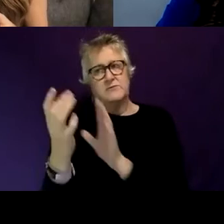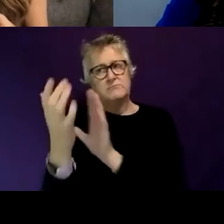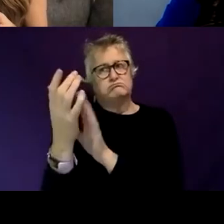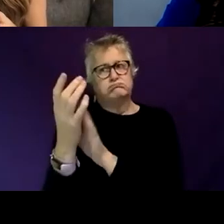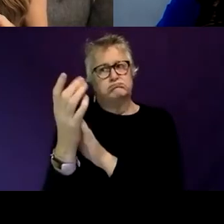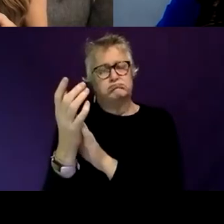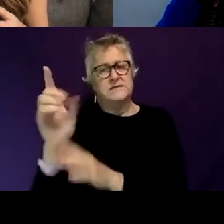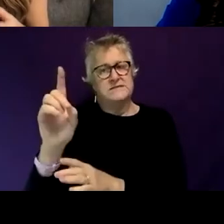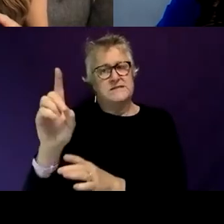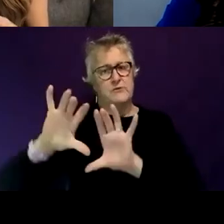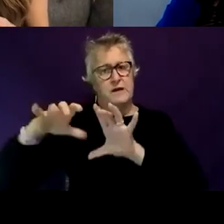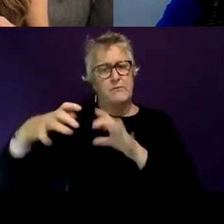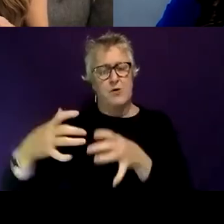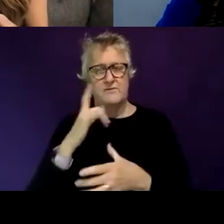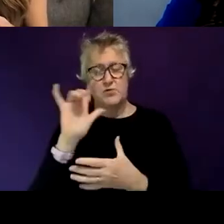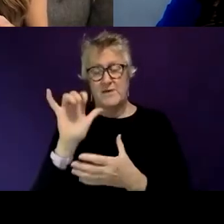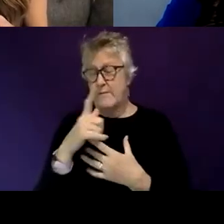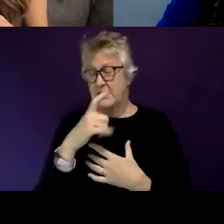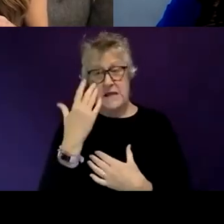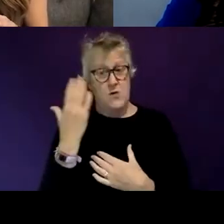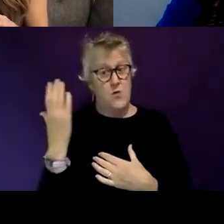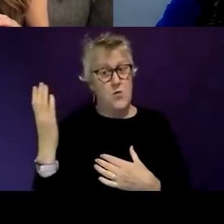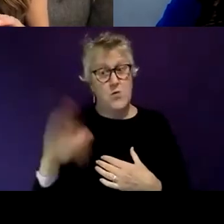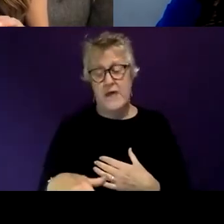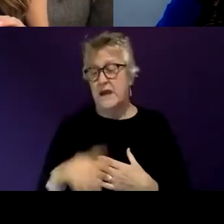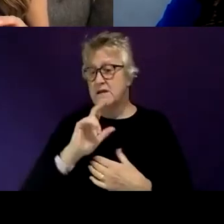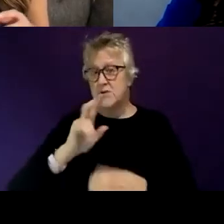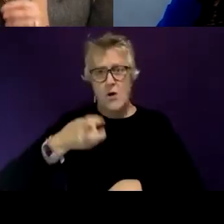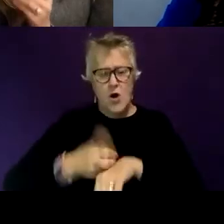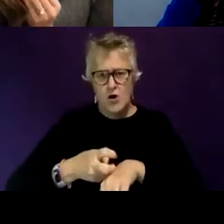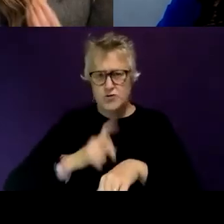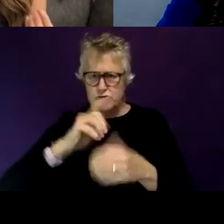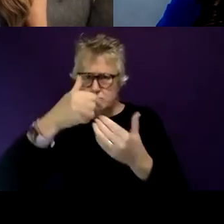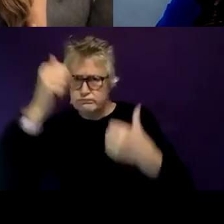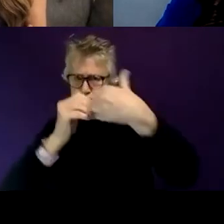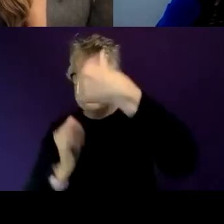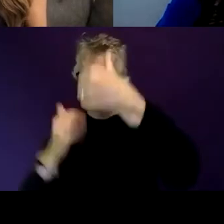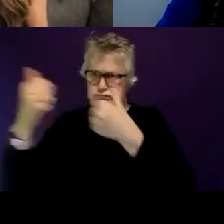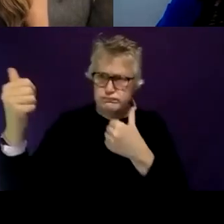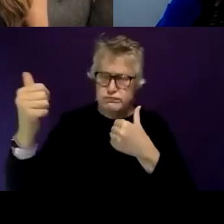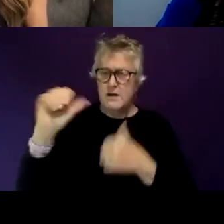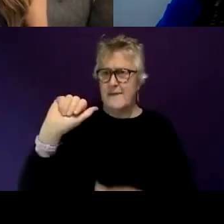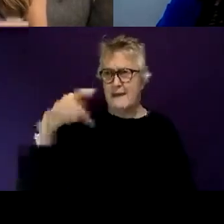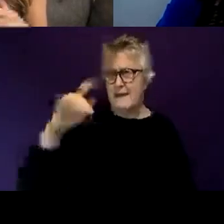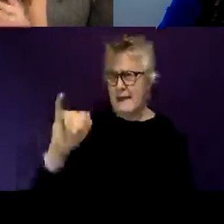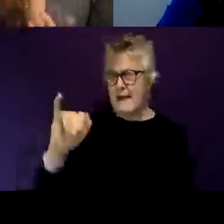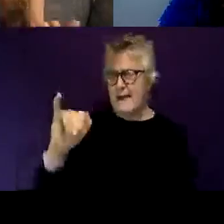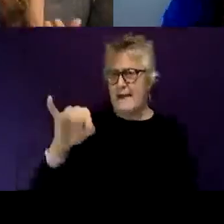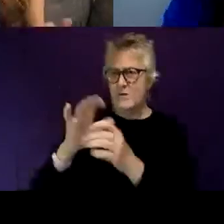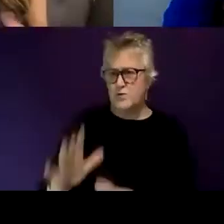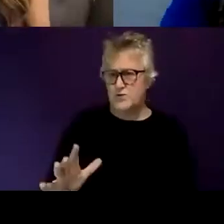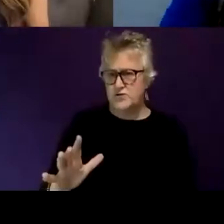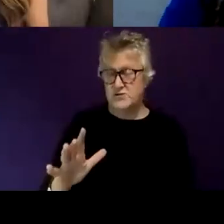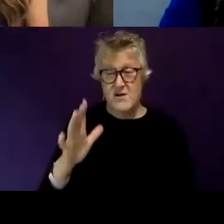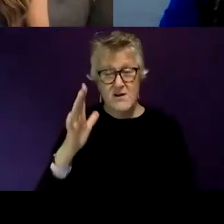because I know that it's really hard work to disaggregate the API voters. Our community is